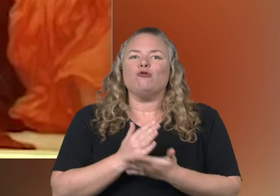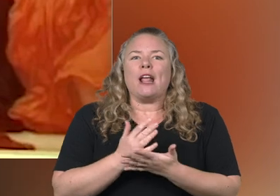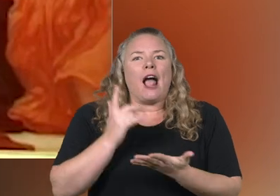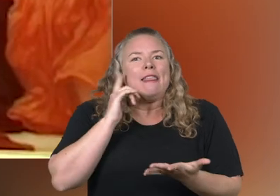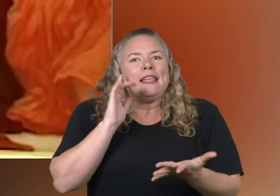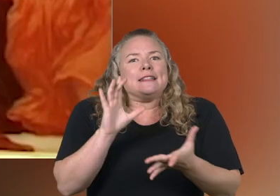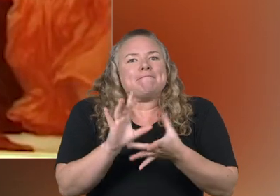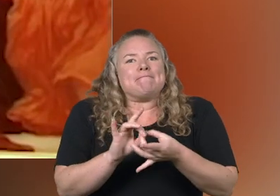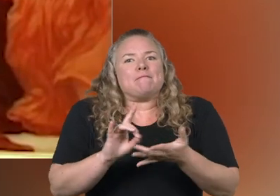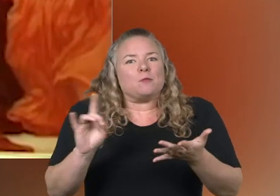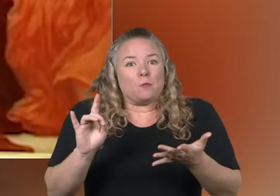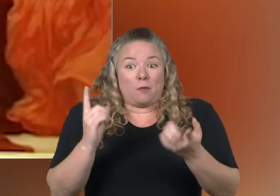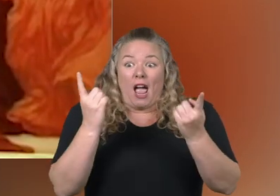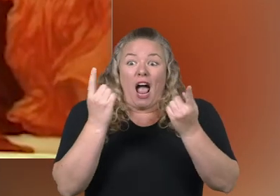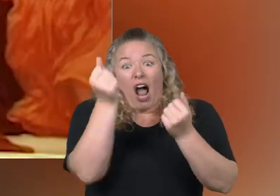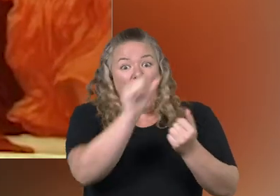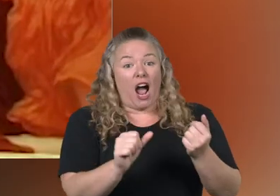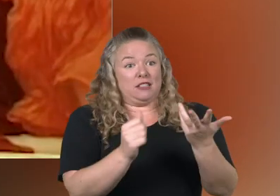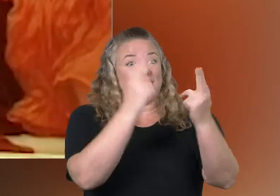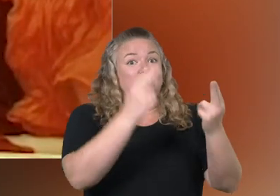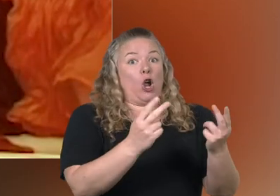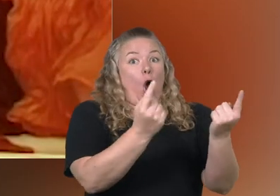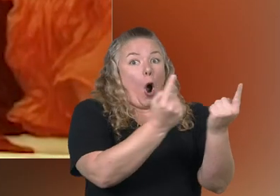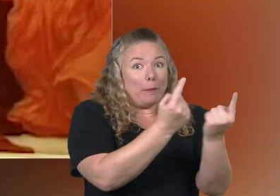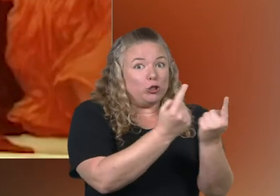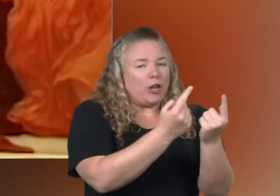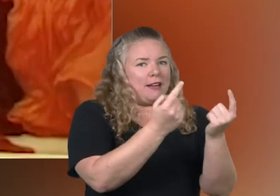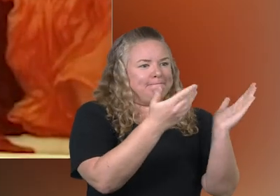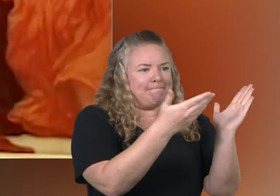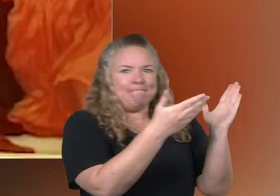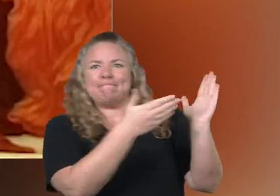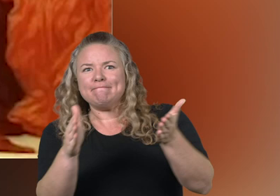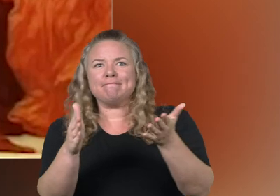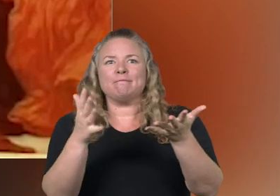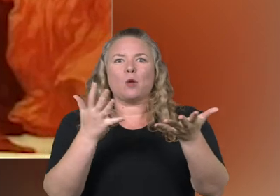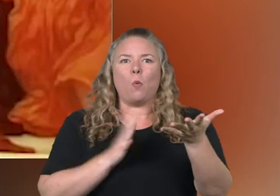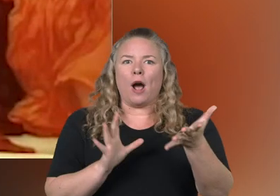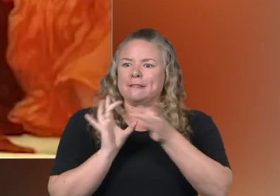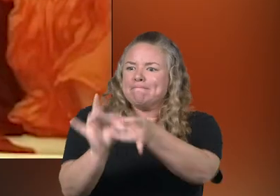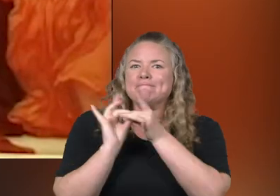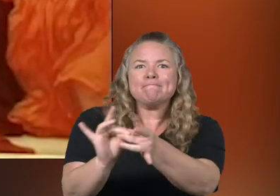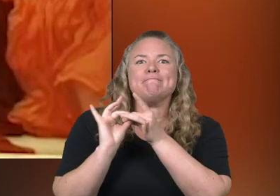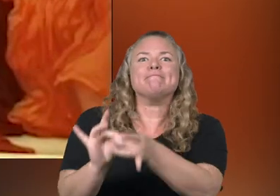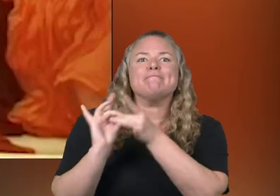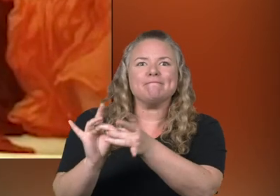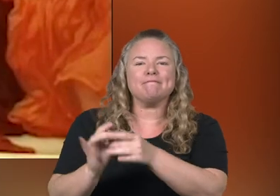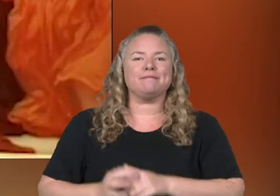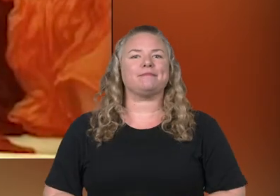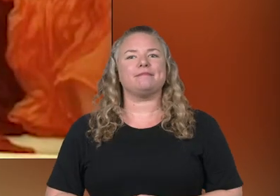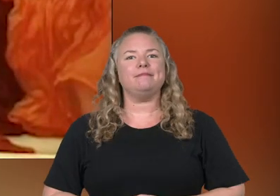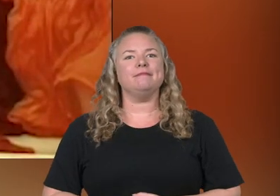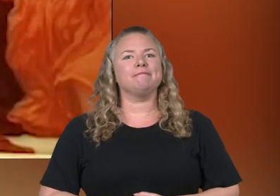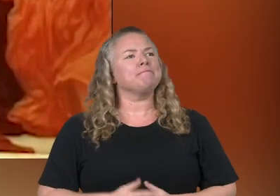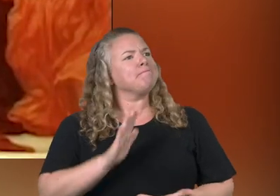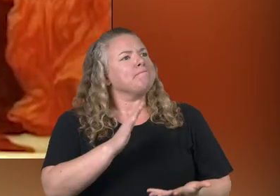about the move from looking at art objects to process-based ways of engaging. I told you, I don't know much